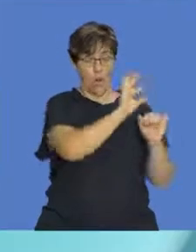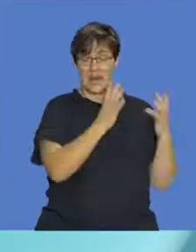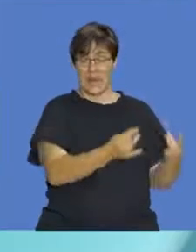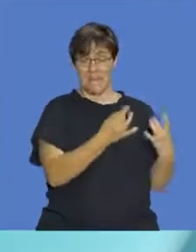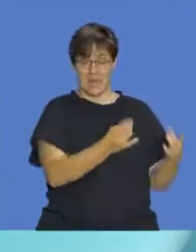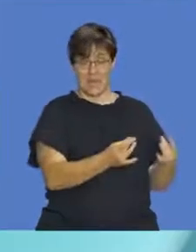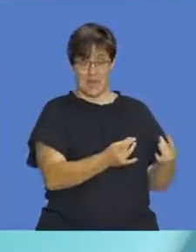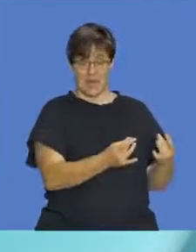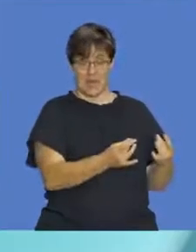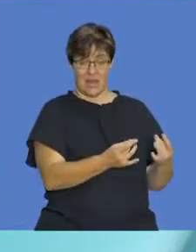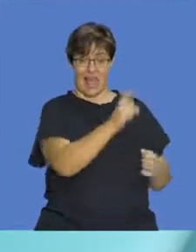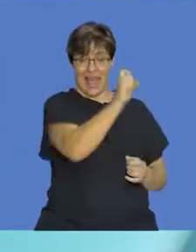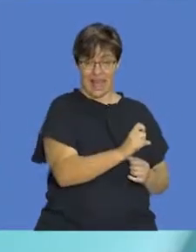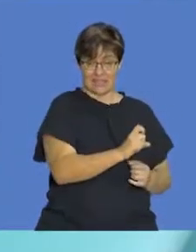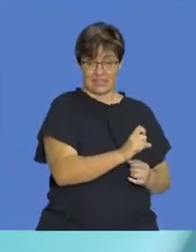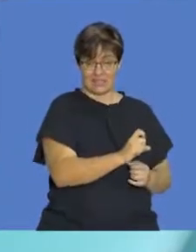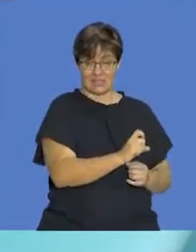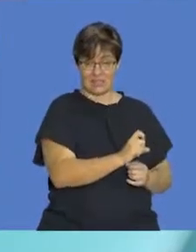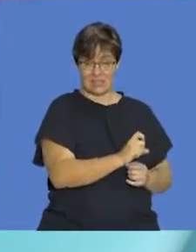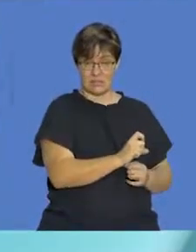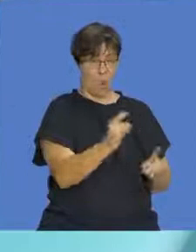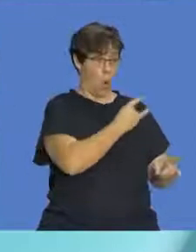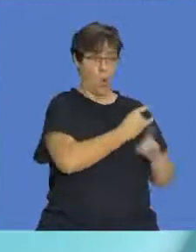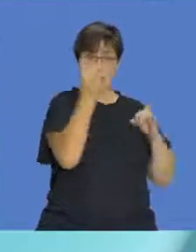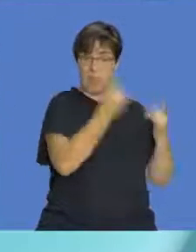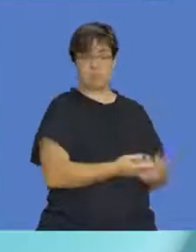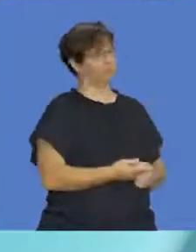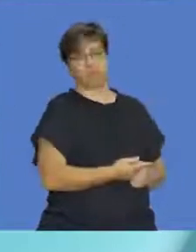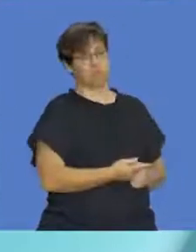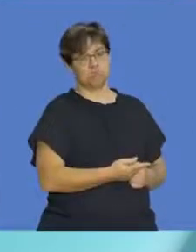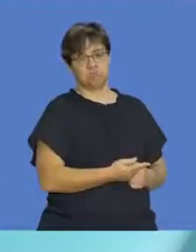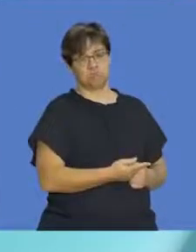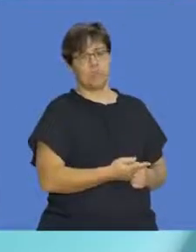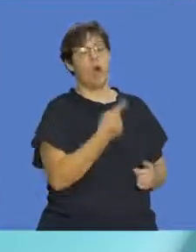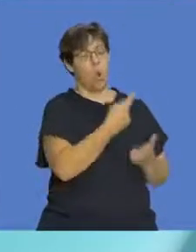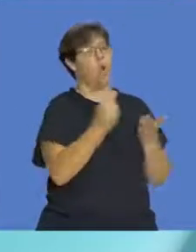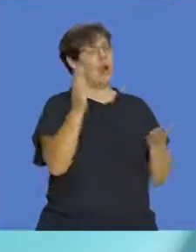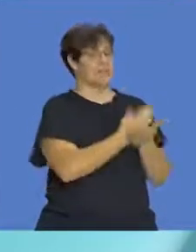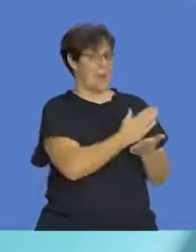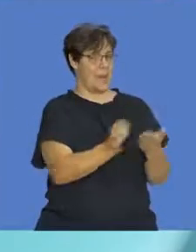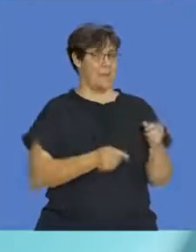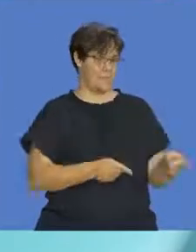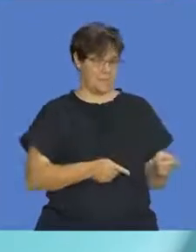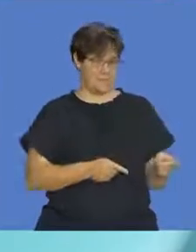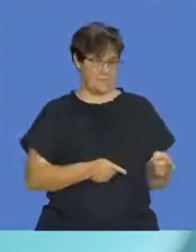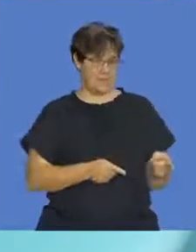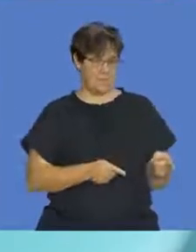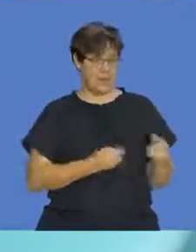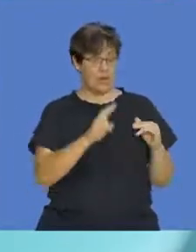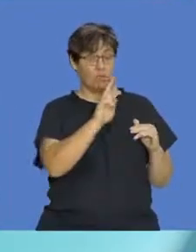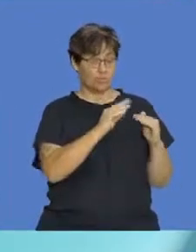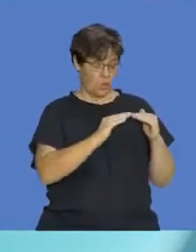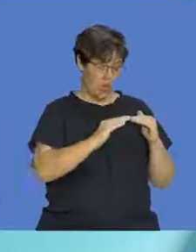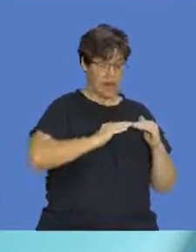that are part of the X are going to be winning numbers. Only some of them. They have to be greater than